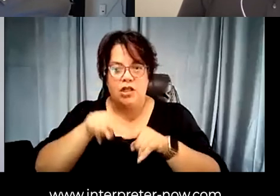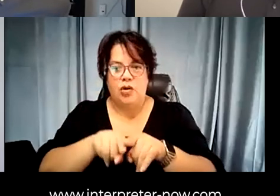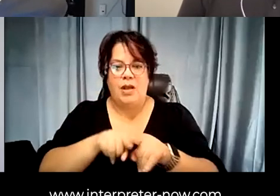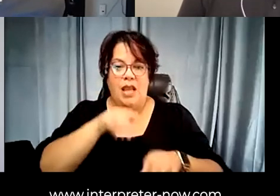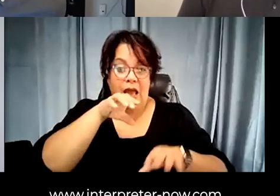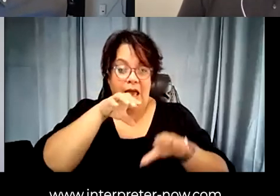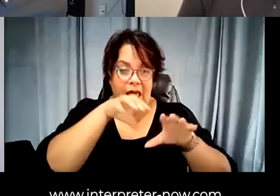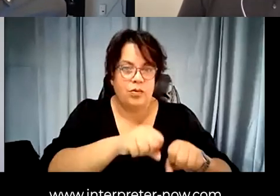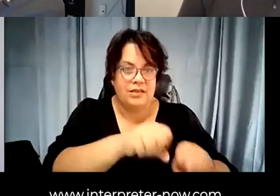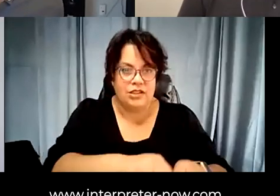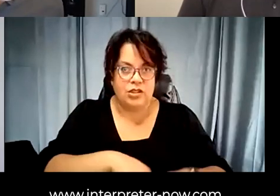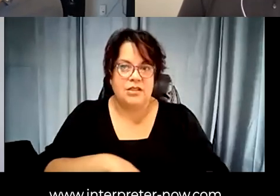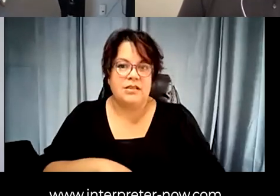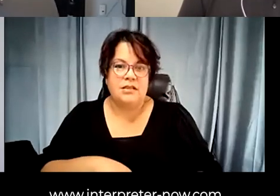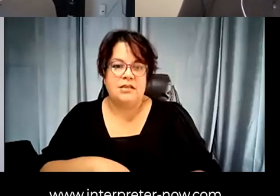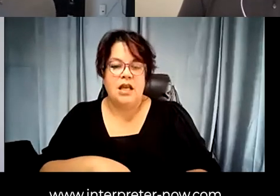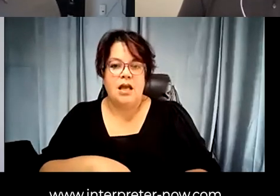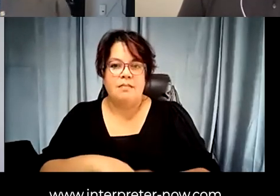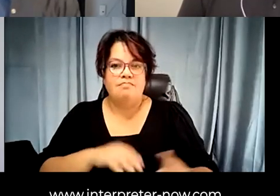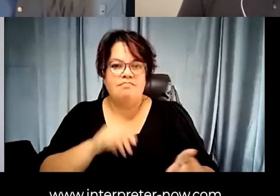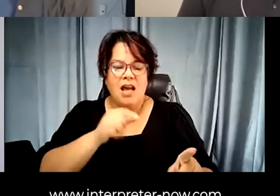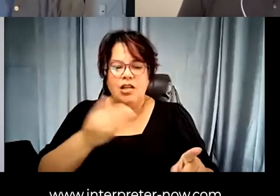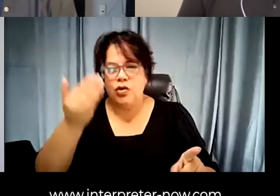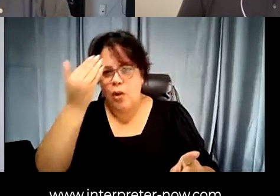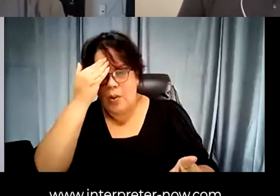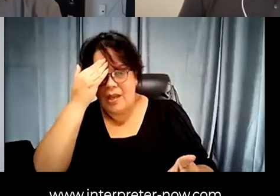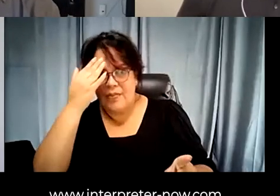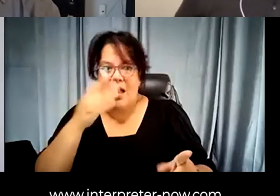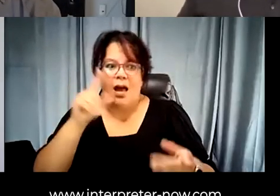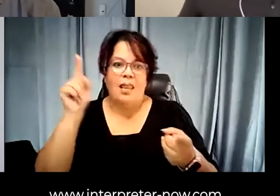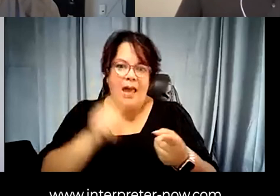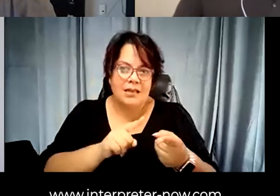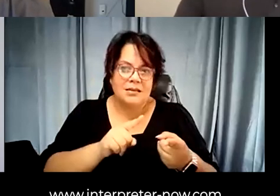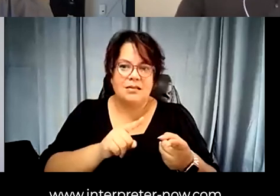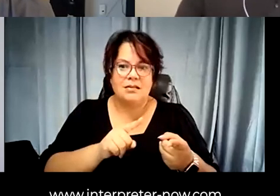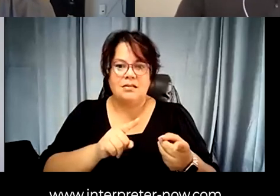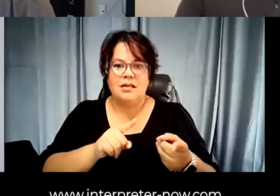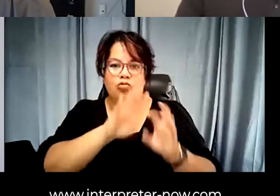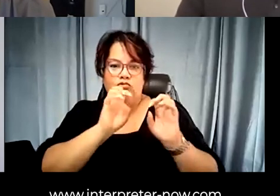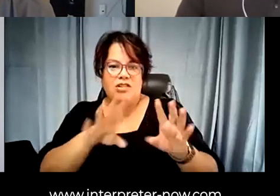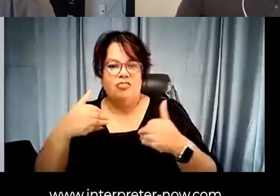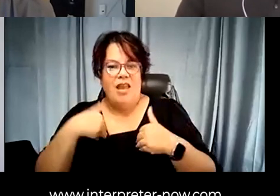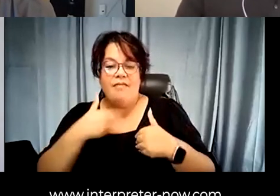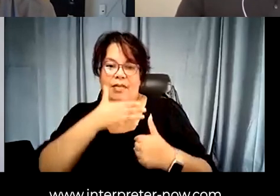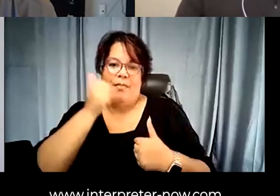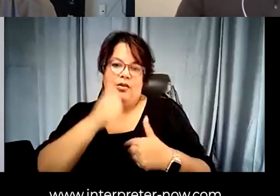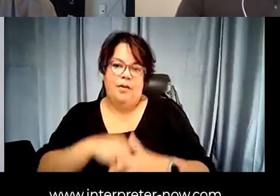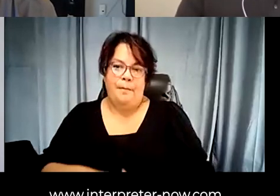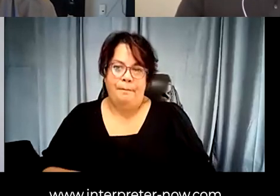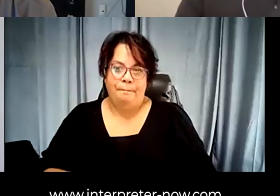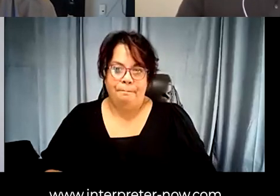know, going through the unknowns, and the less unknowns there are, the better there too.